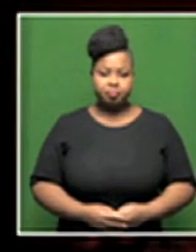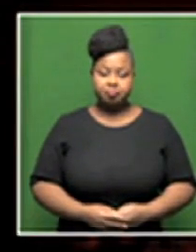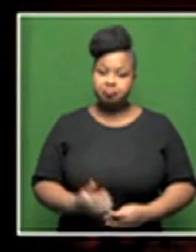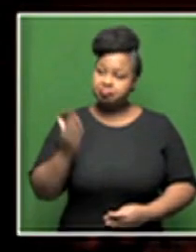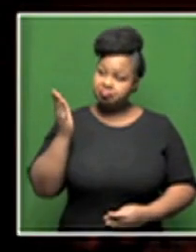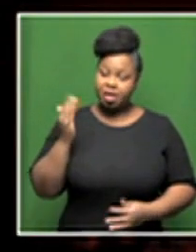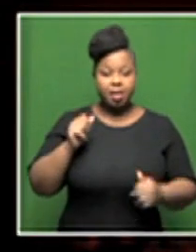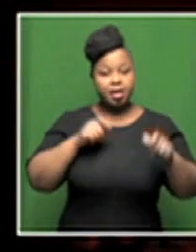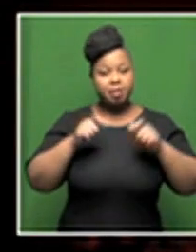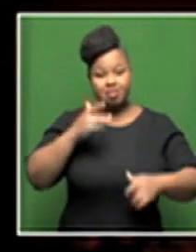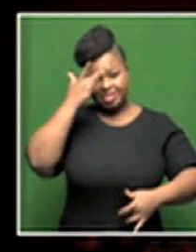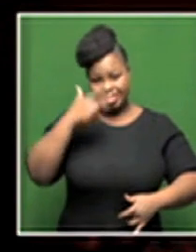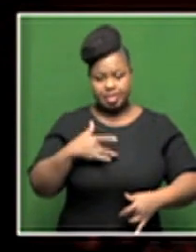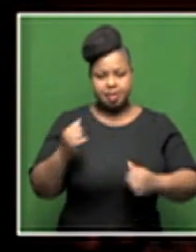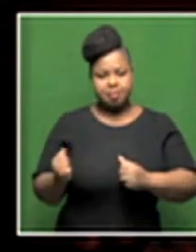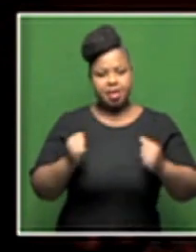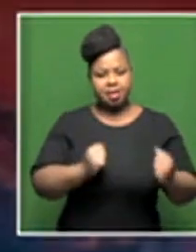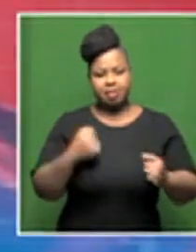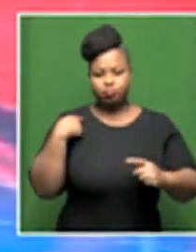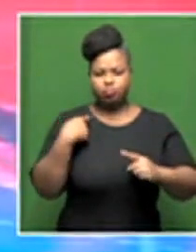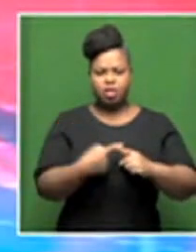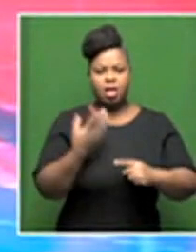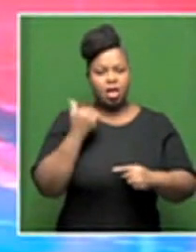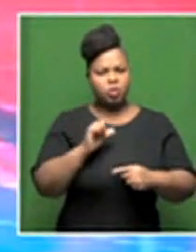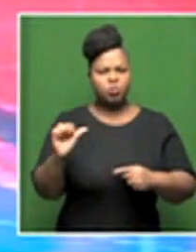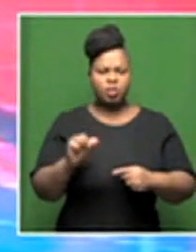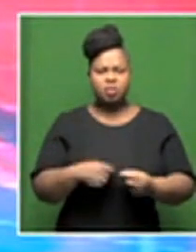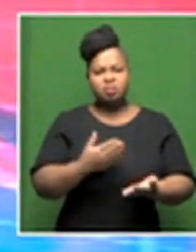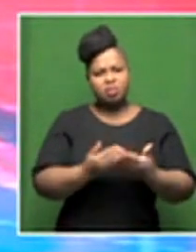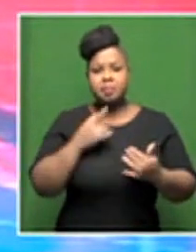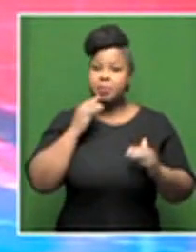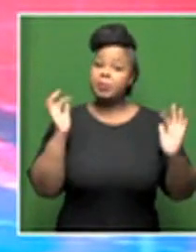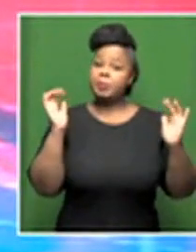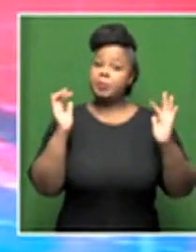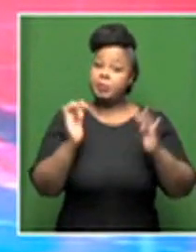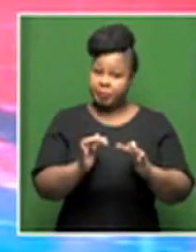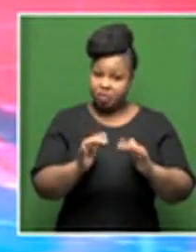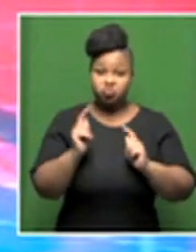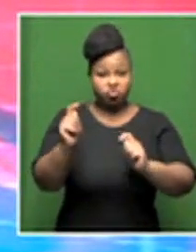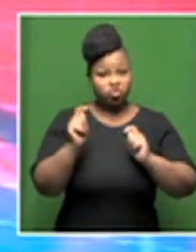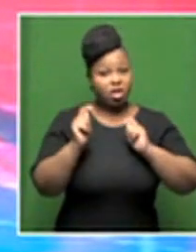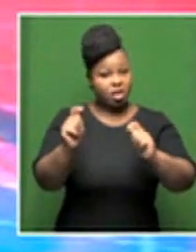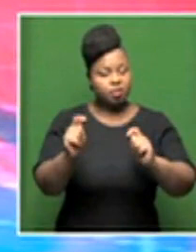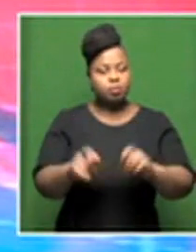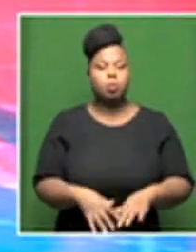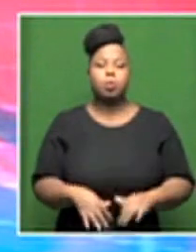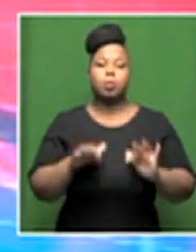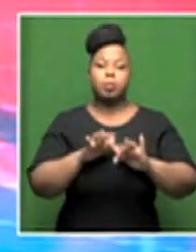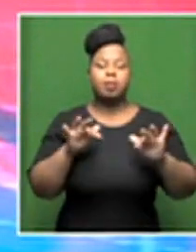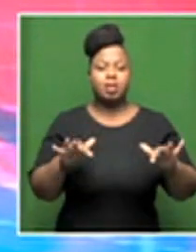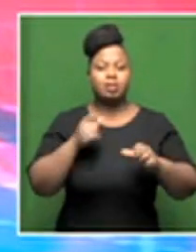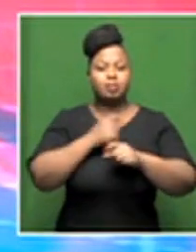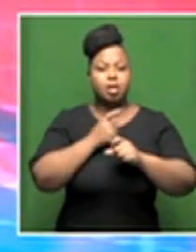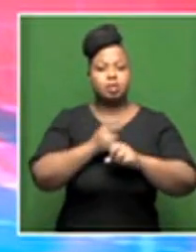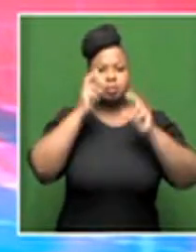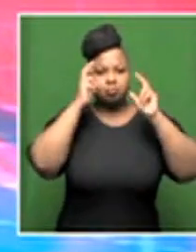While active cases remain stable over the last week, experts fear gatherings and traveling using public transport over